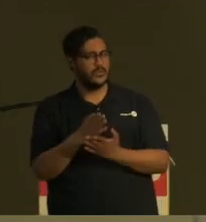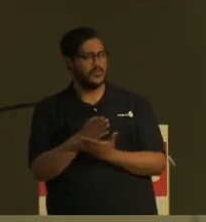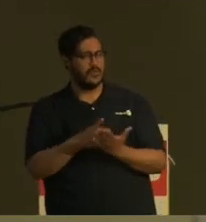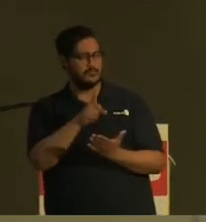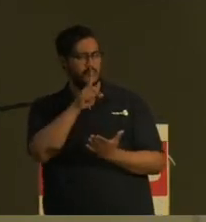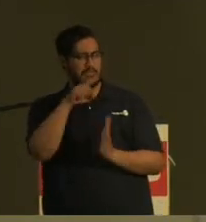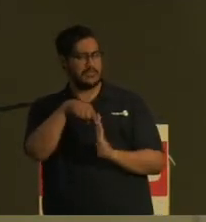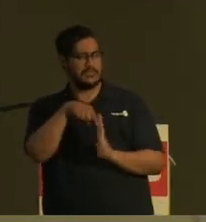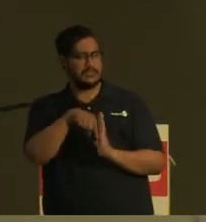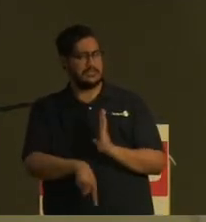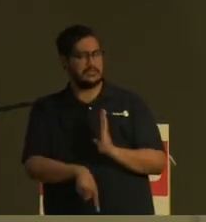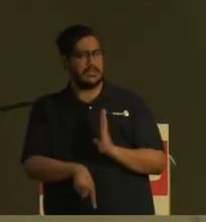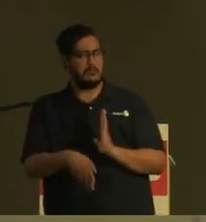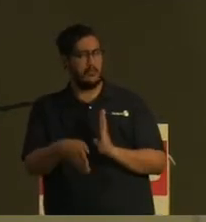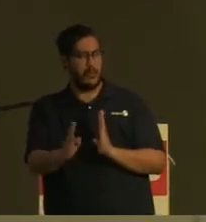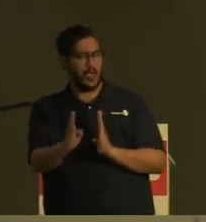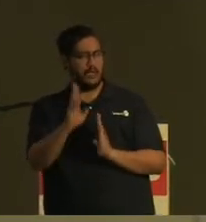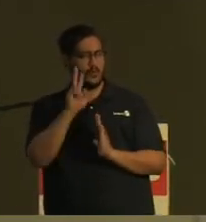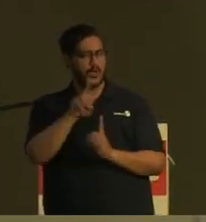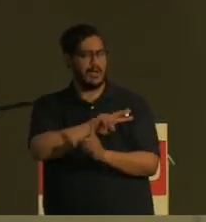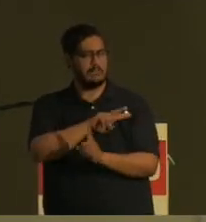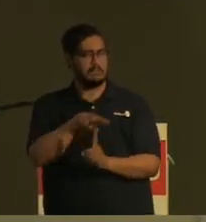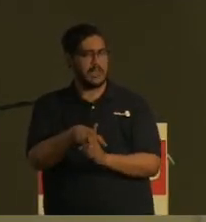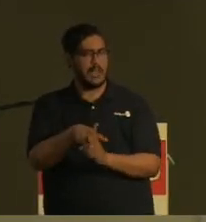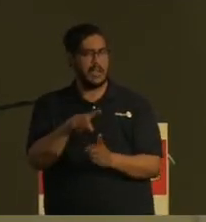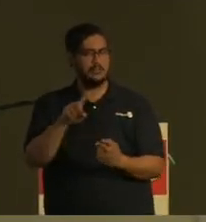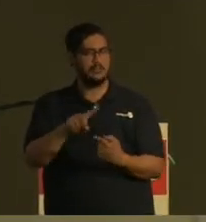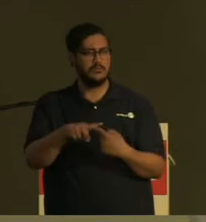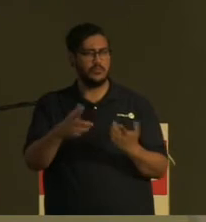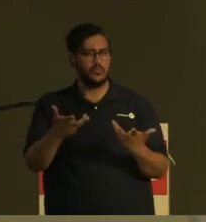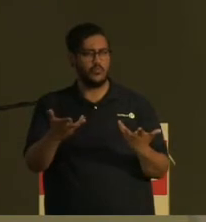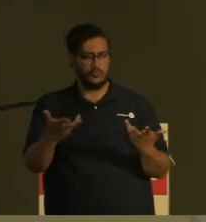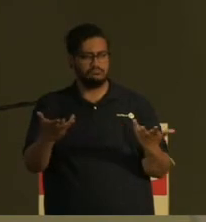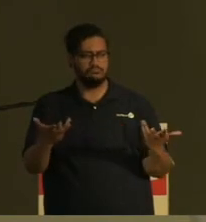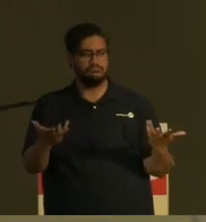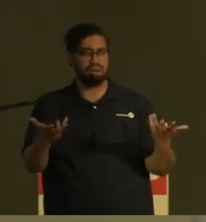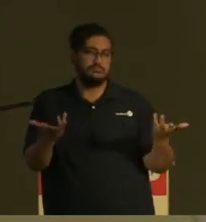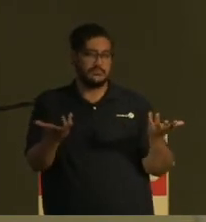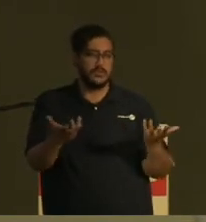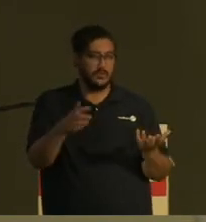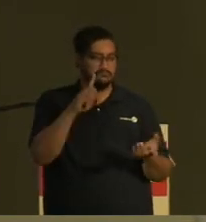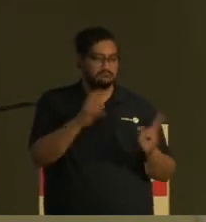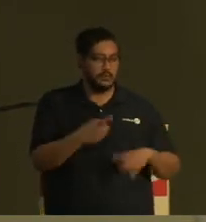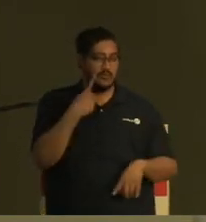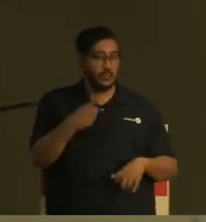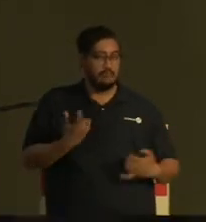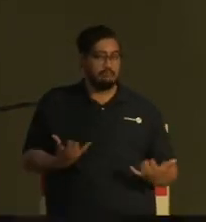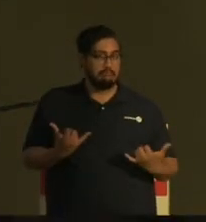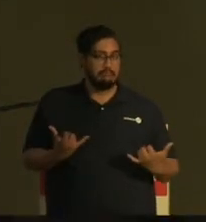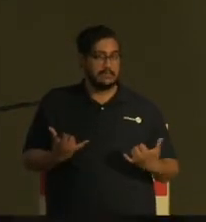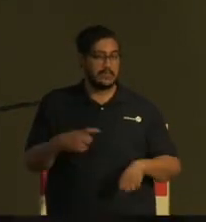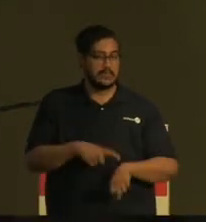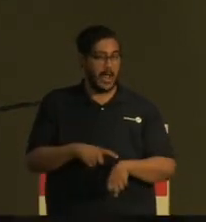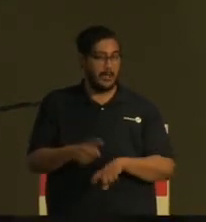way, applies in an uncanny way again to the present moment. And